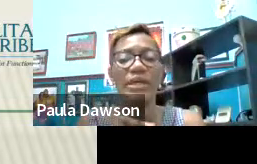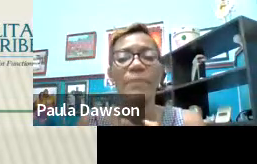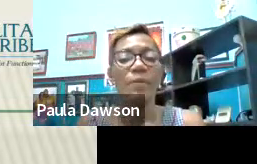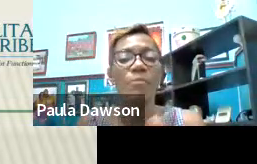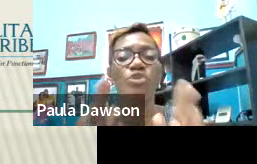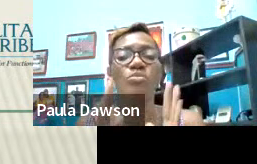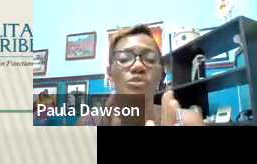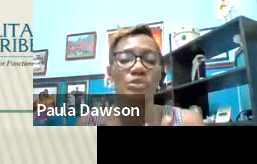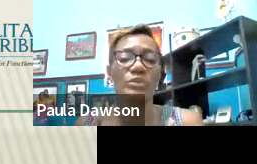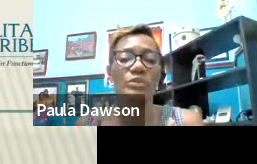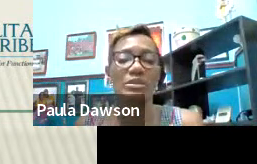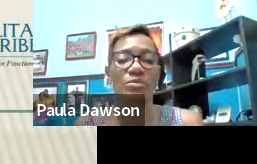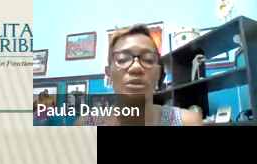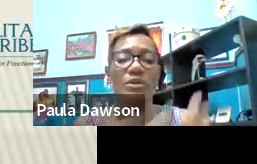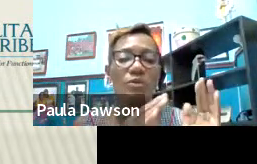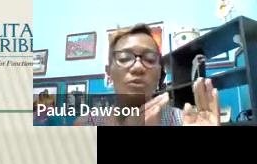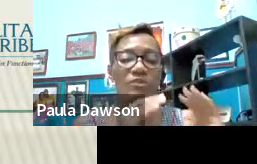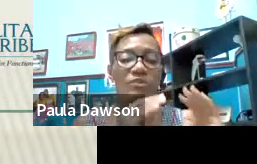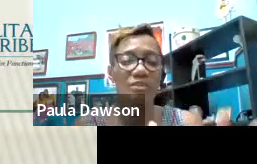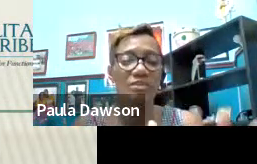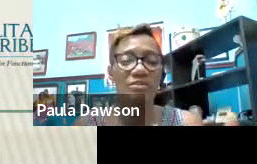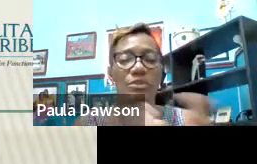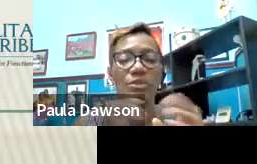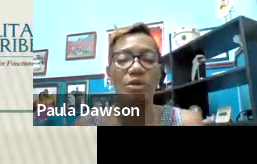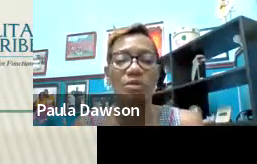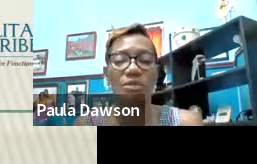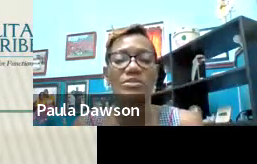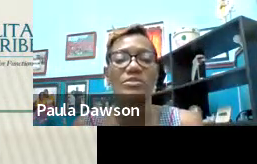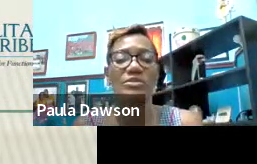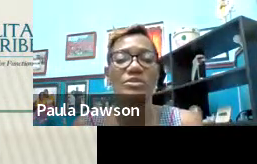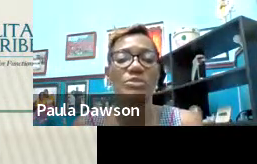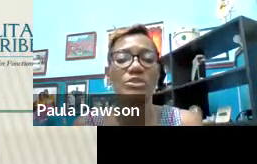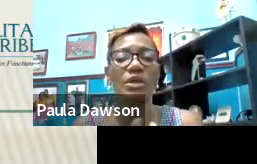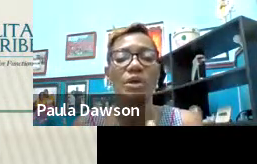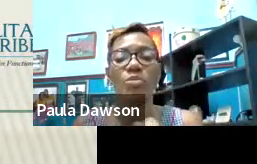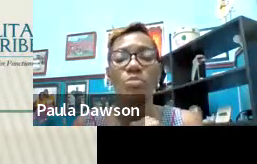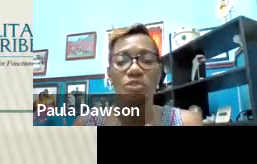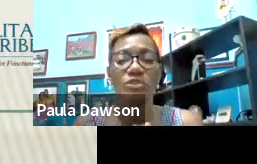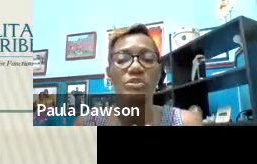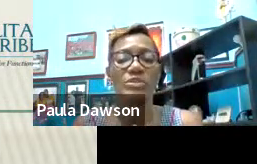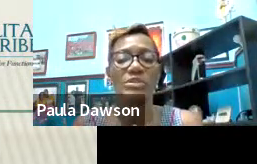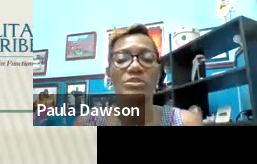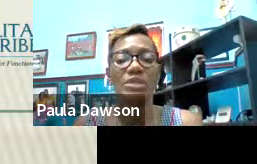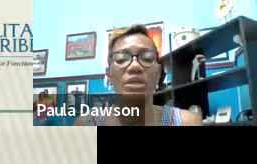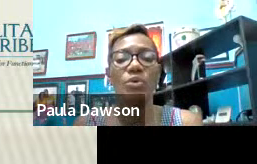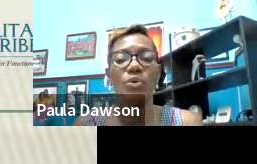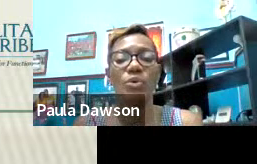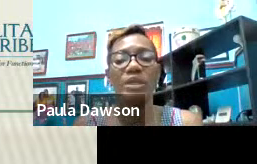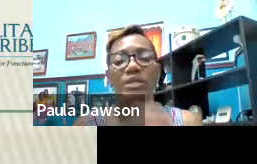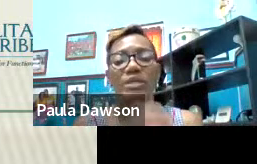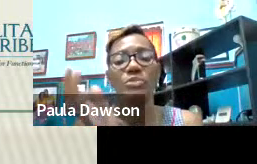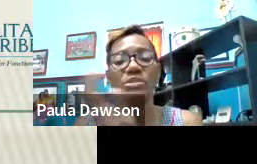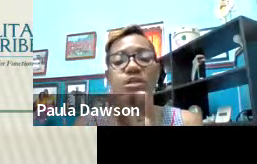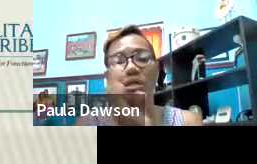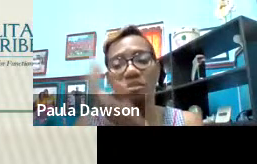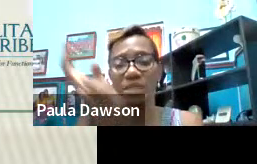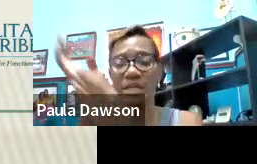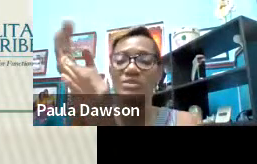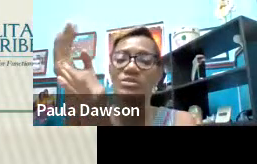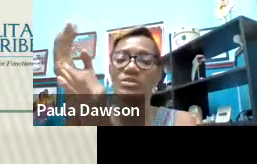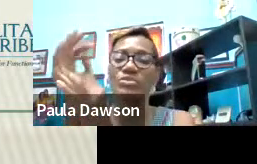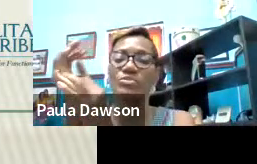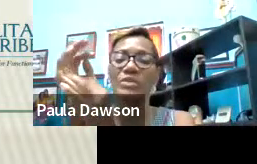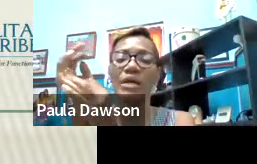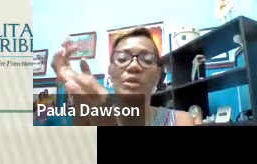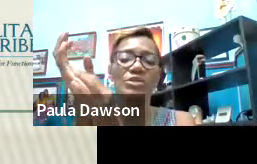over time, but you must do it with therapy, whether physical therapy or occupational therapies. You must do it with therapy, or we can just put up a